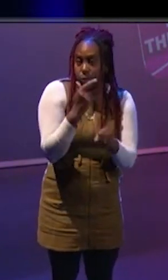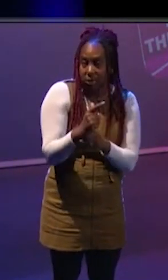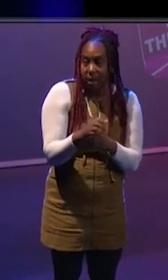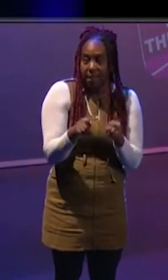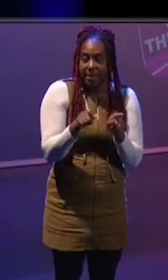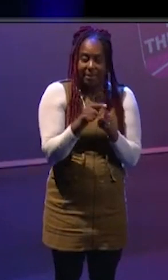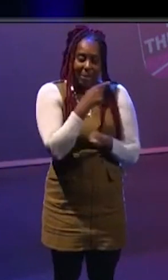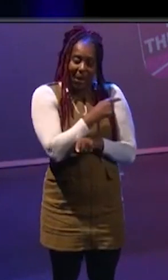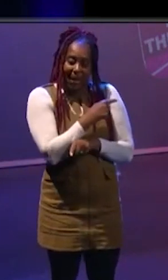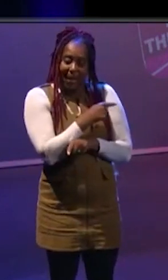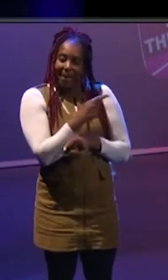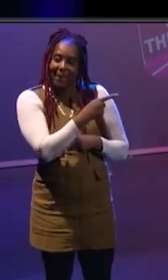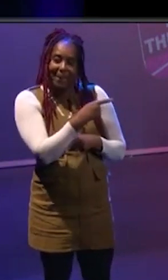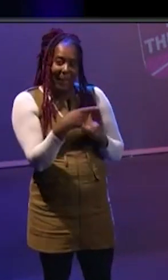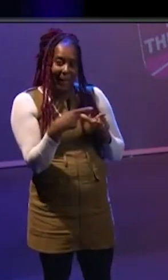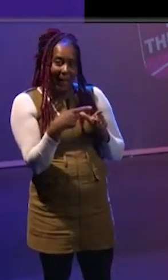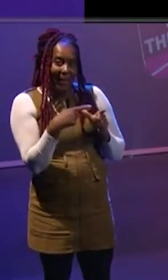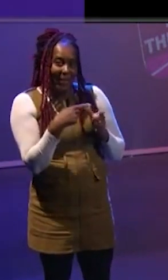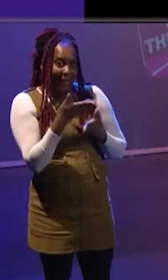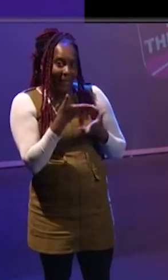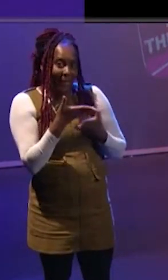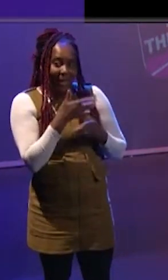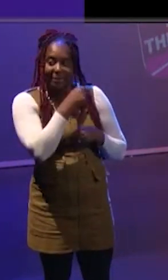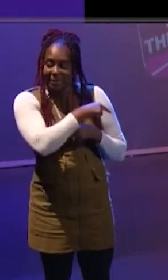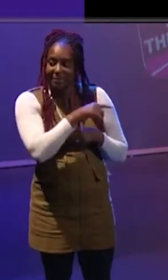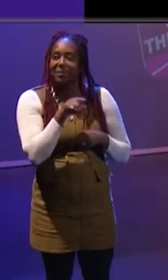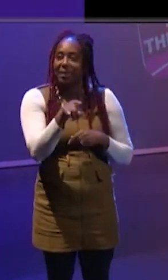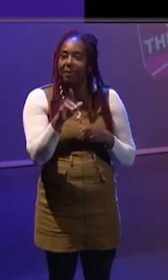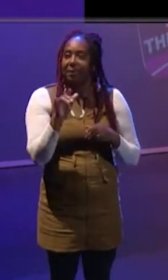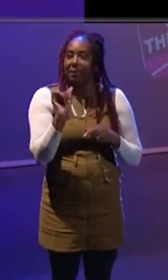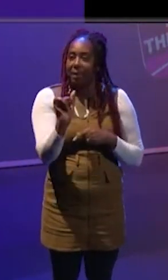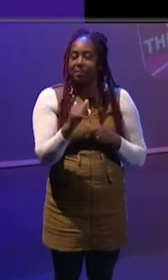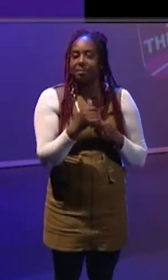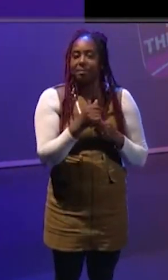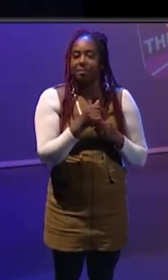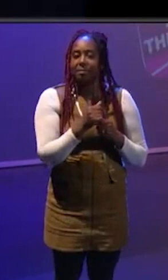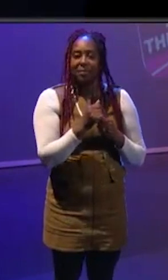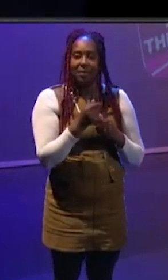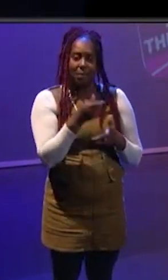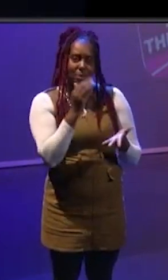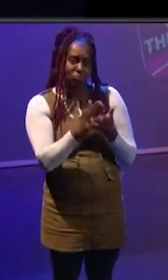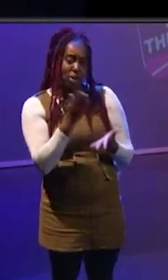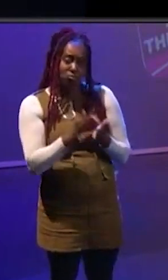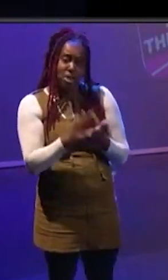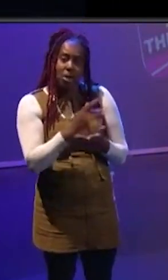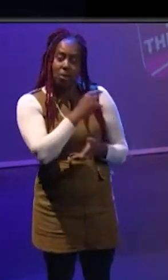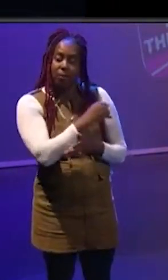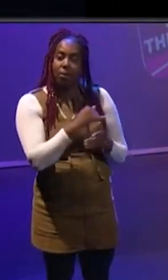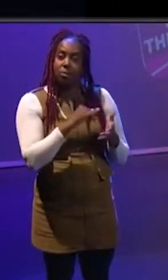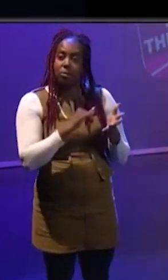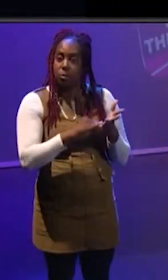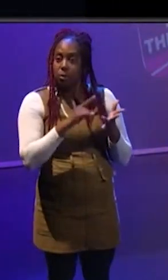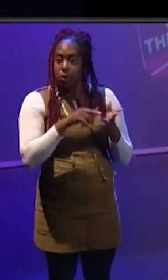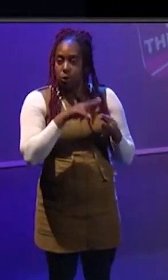us some secrets about how to do that in a second, hopefully. But you hustle as well, right? We all hustle, yeah. right? yeah. And even if you're